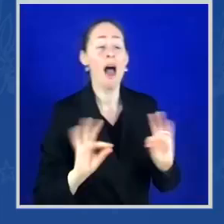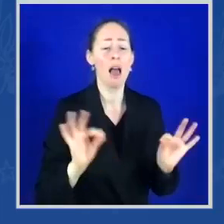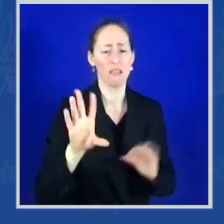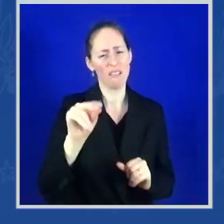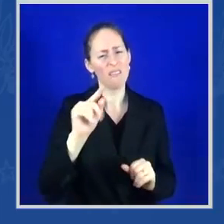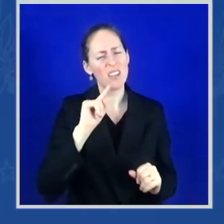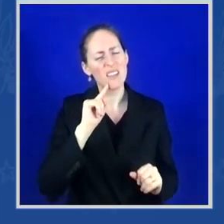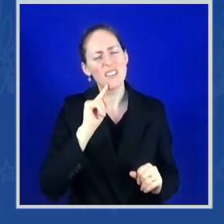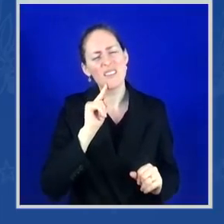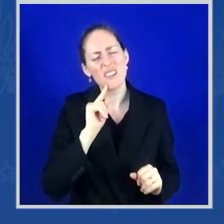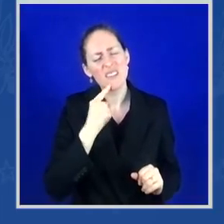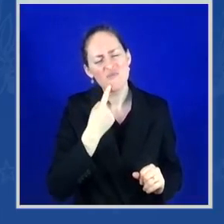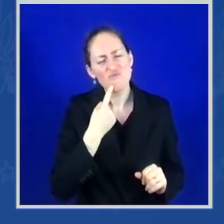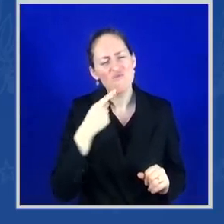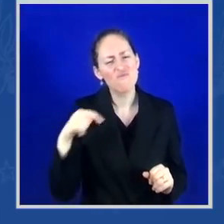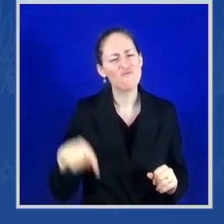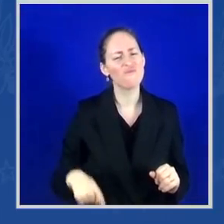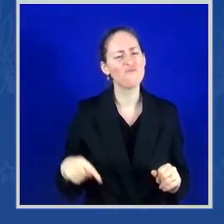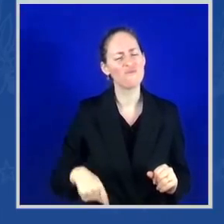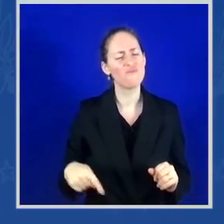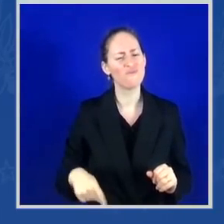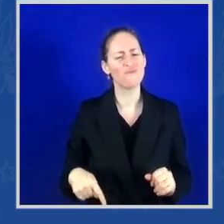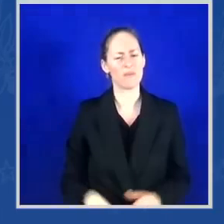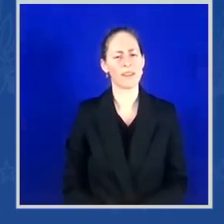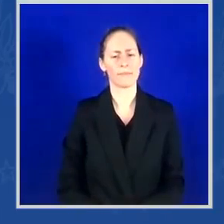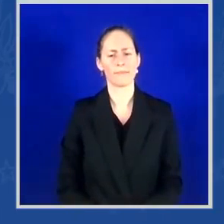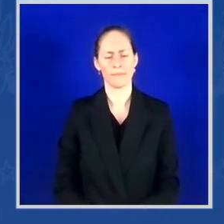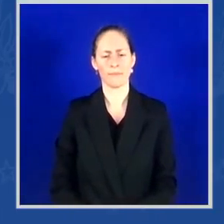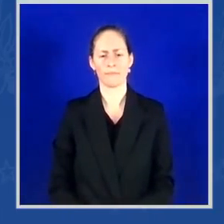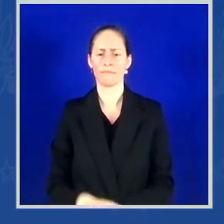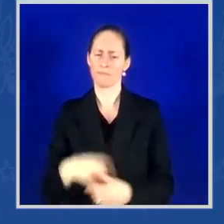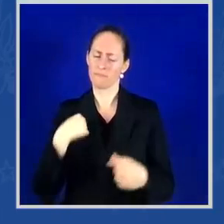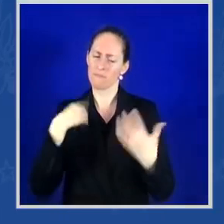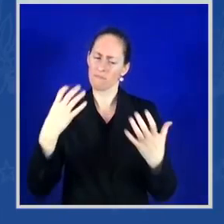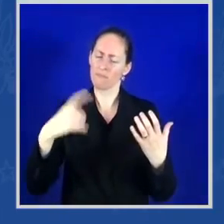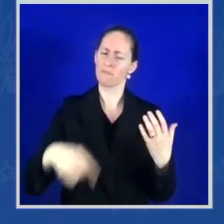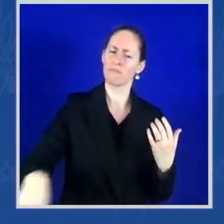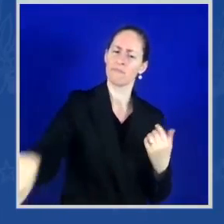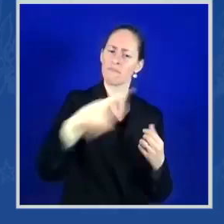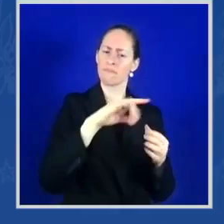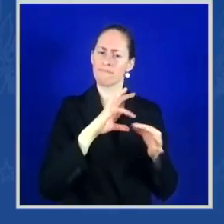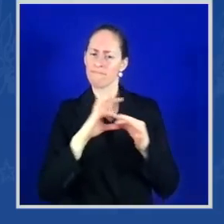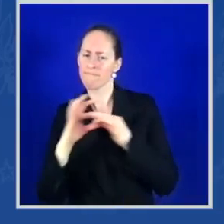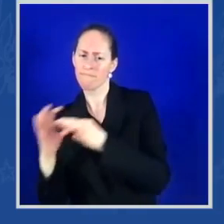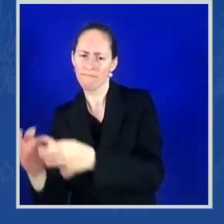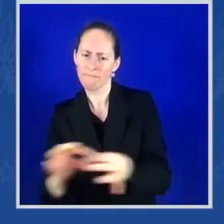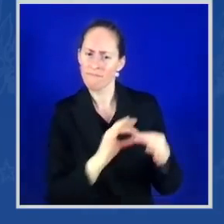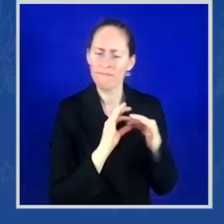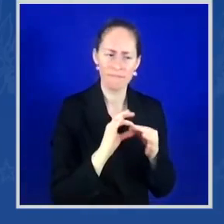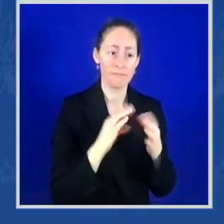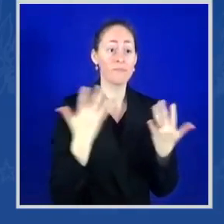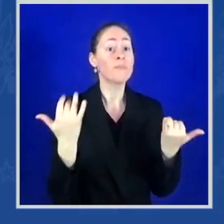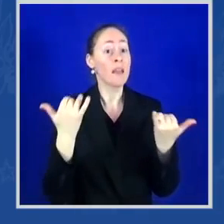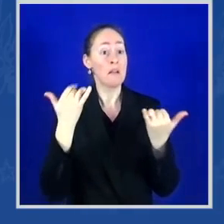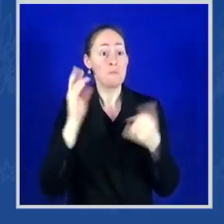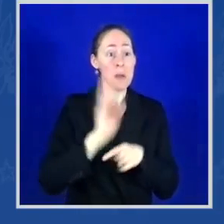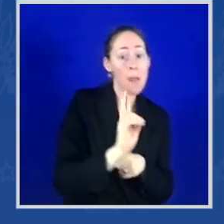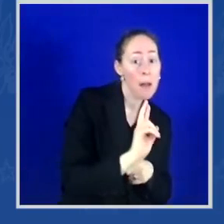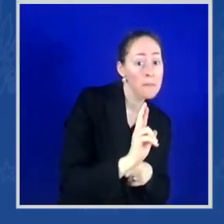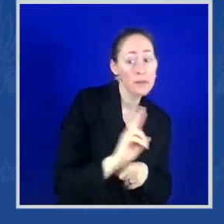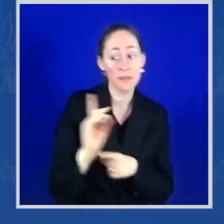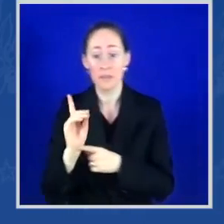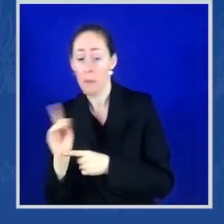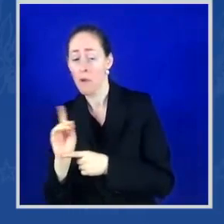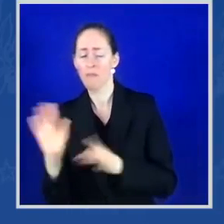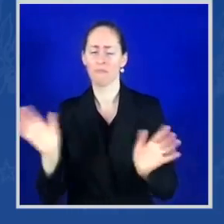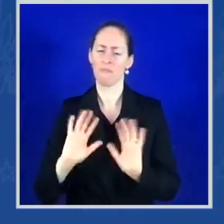that the nation comes together. We're not Democrats or Republicans today. We're Americans. We're Americans who've given